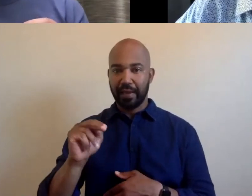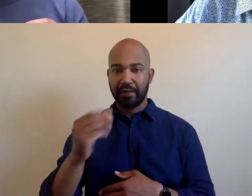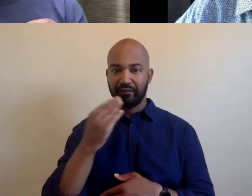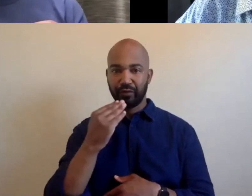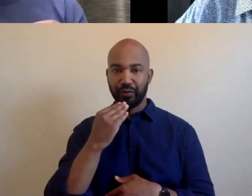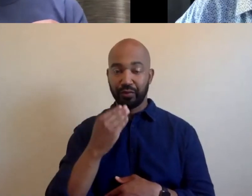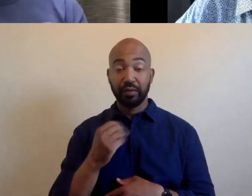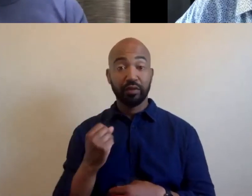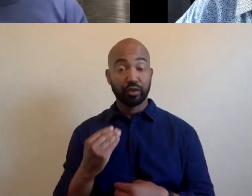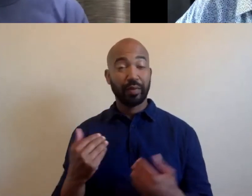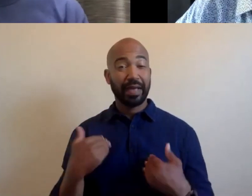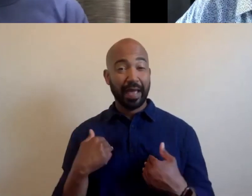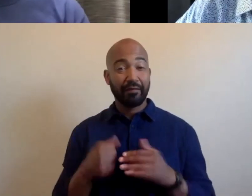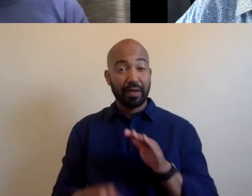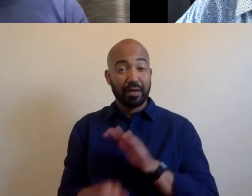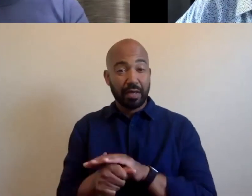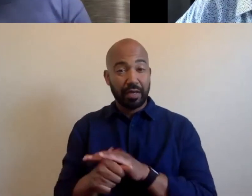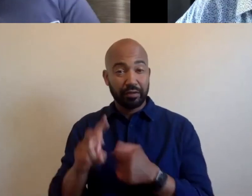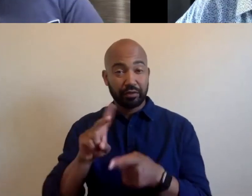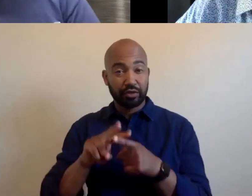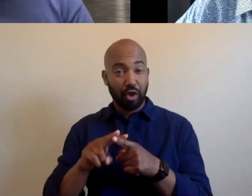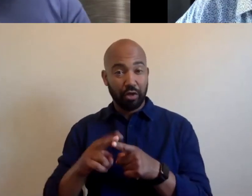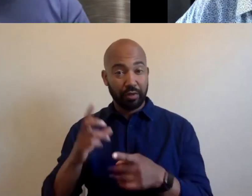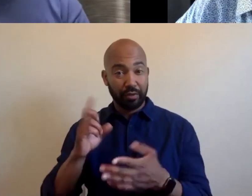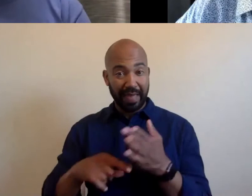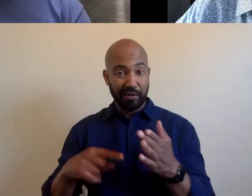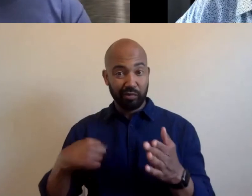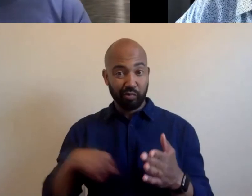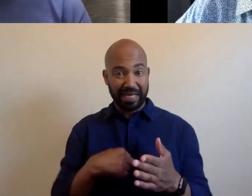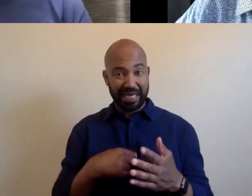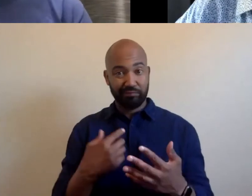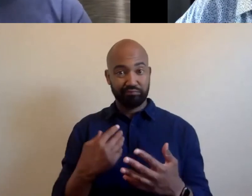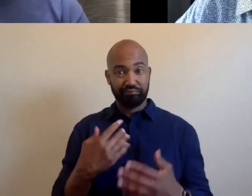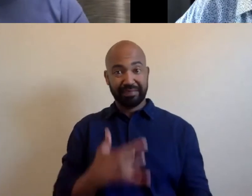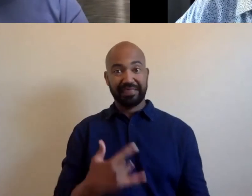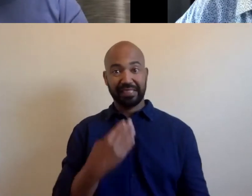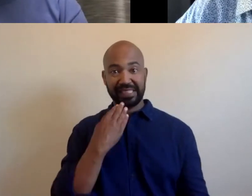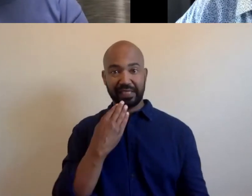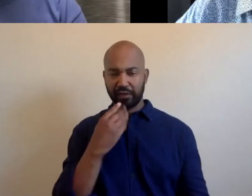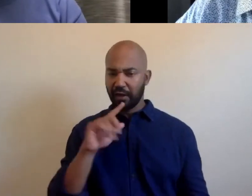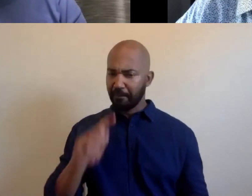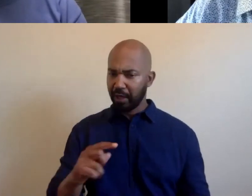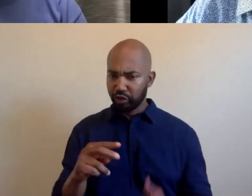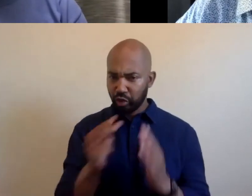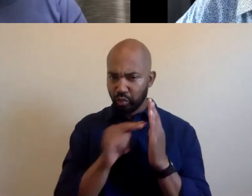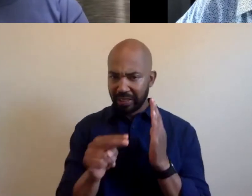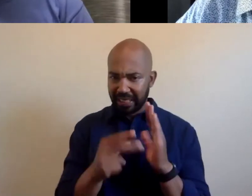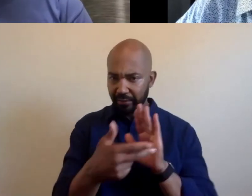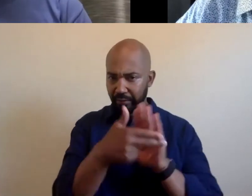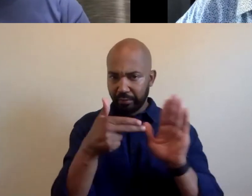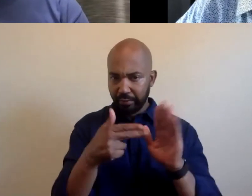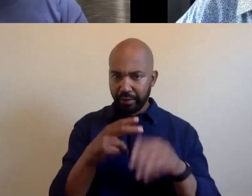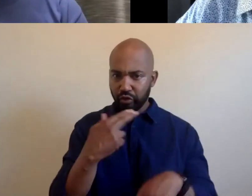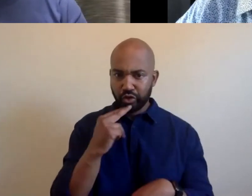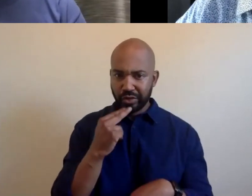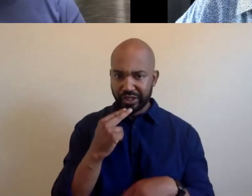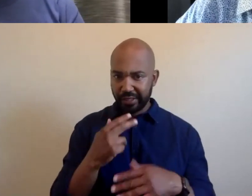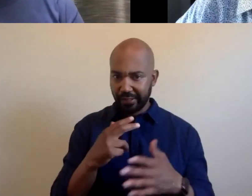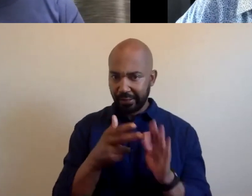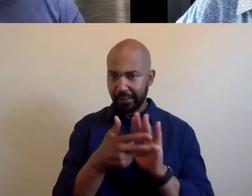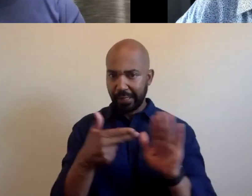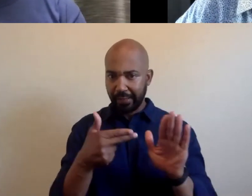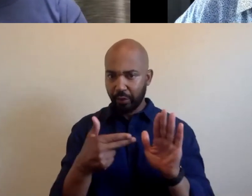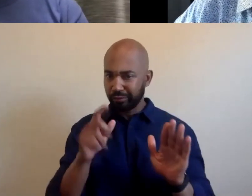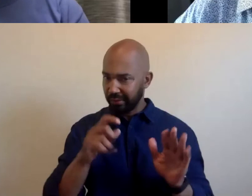lot of the foods that we regularly consume. So it's important also to read those labels and to be familiar with those contents.